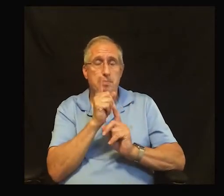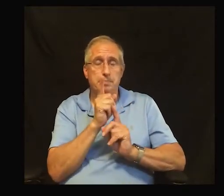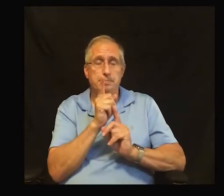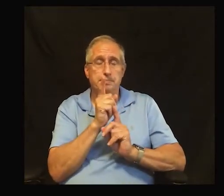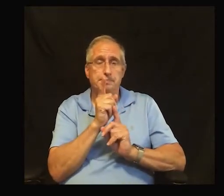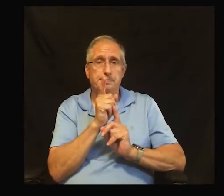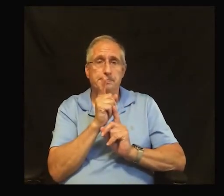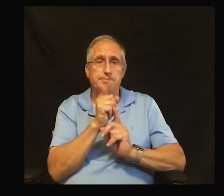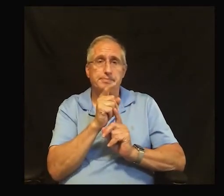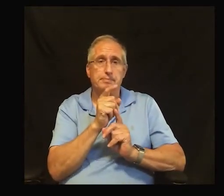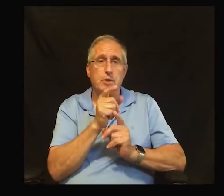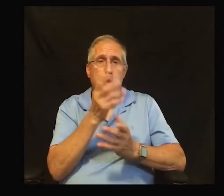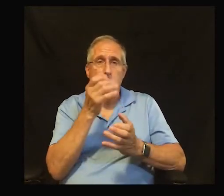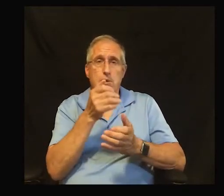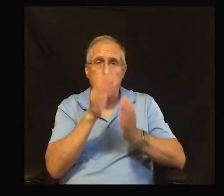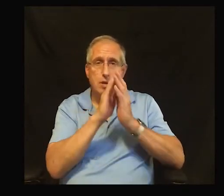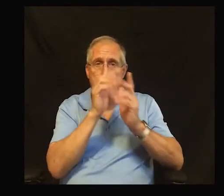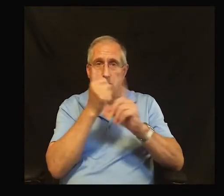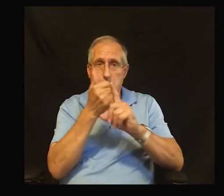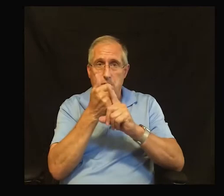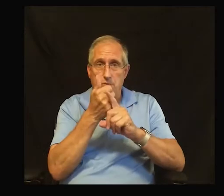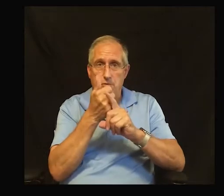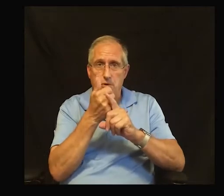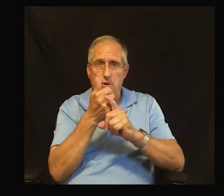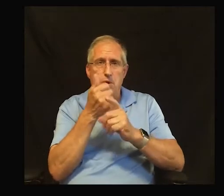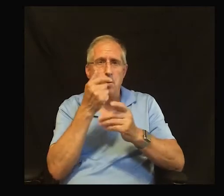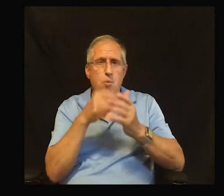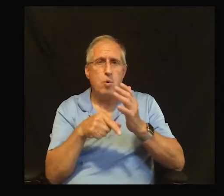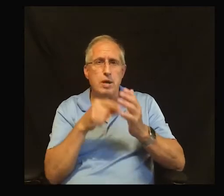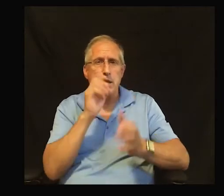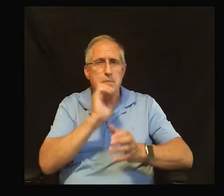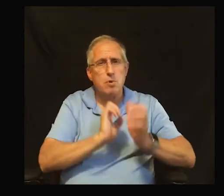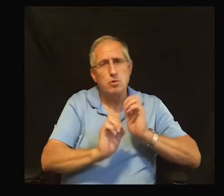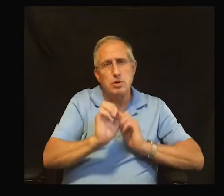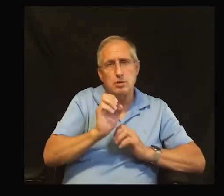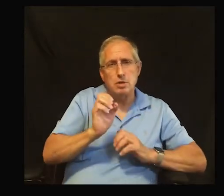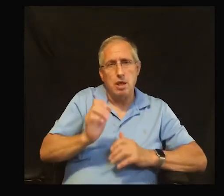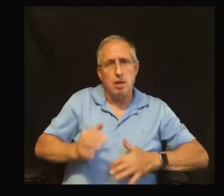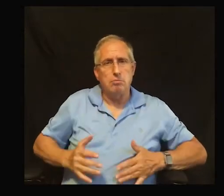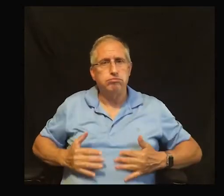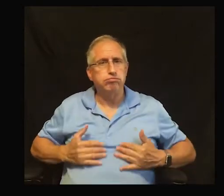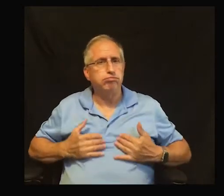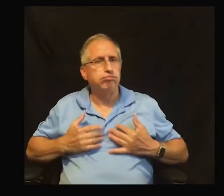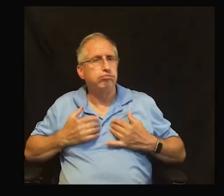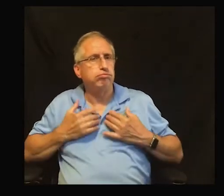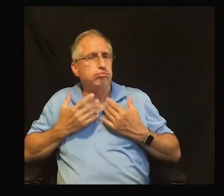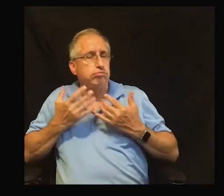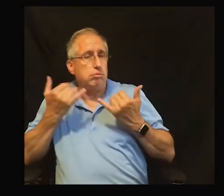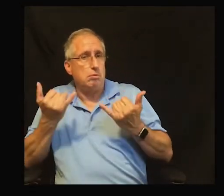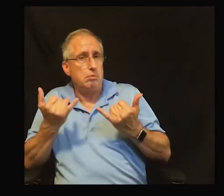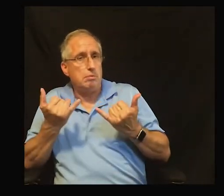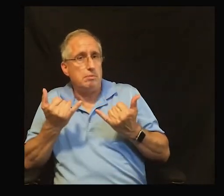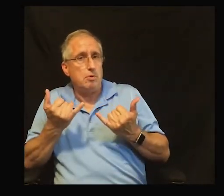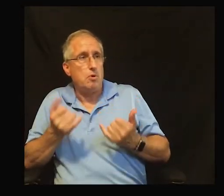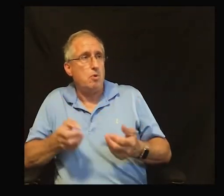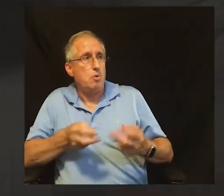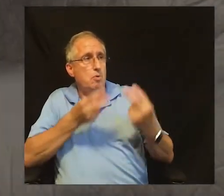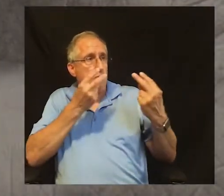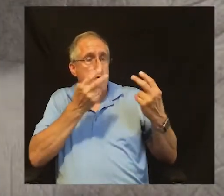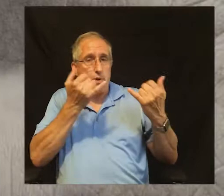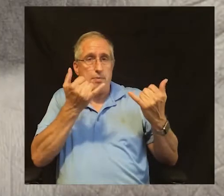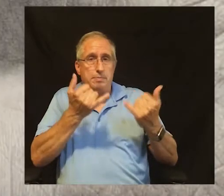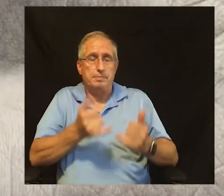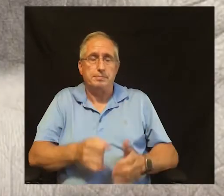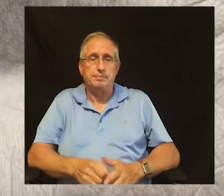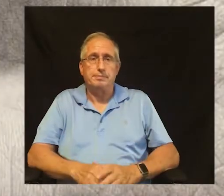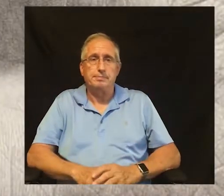for a few seconds. And I want you to ask yourself this question. What emotions come to your mind? What rolls through your heart? Just look at this